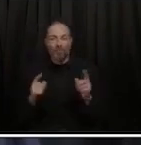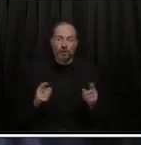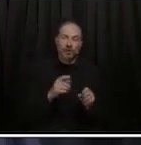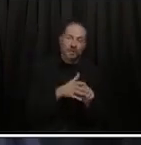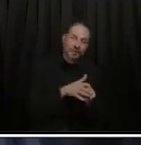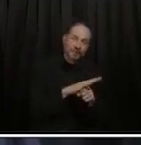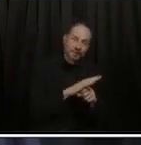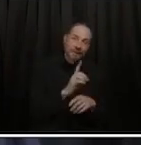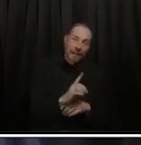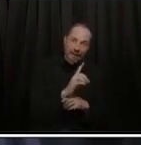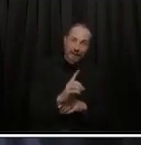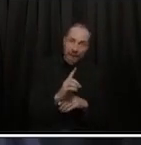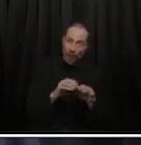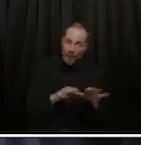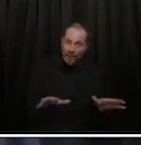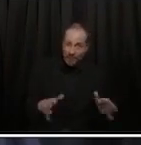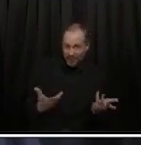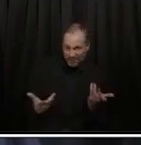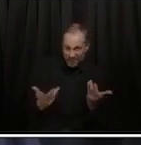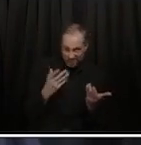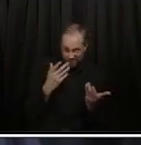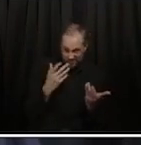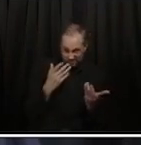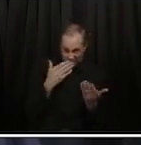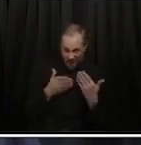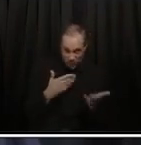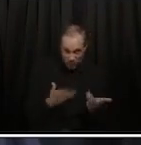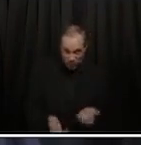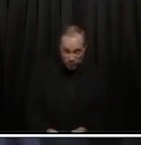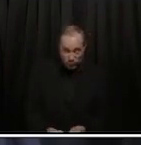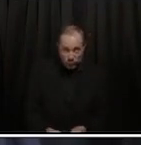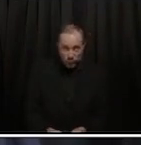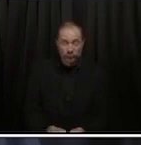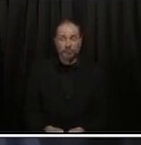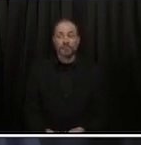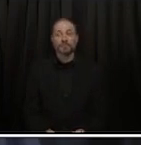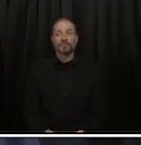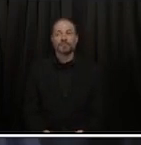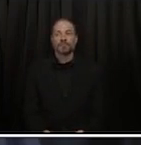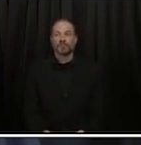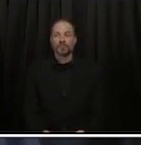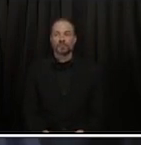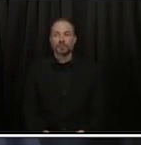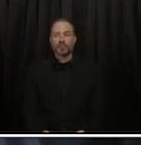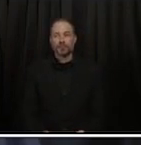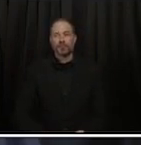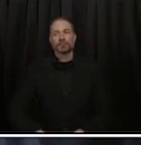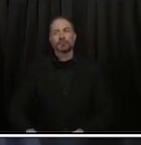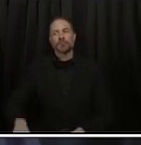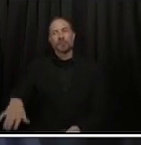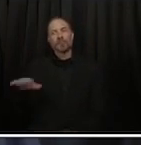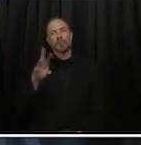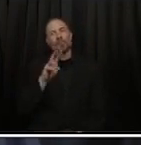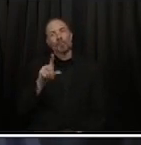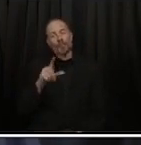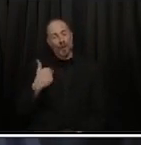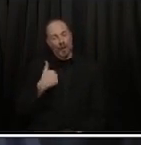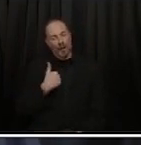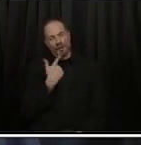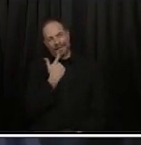widespread Delta transmission? So I would say both